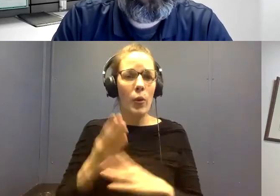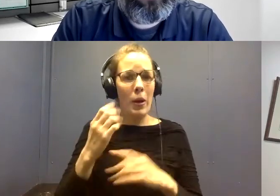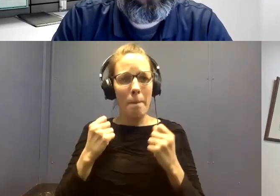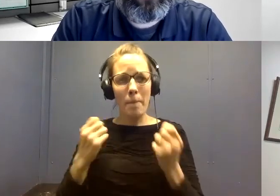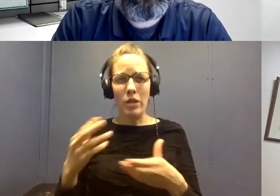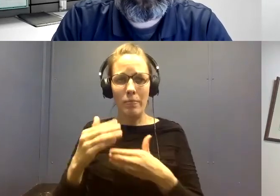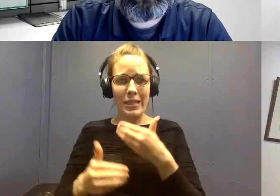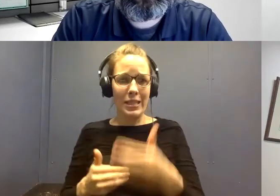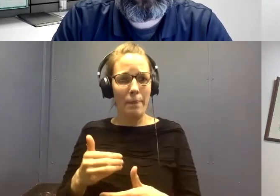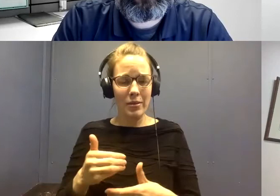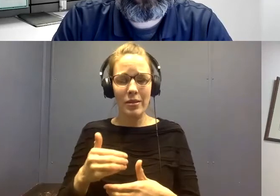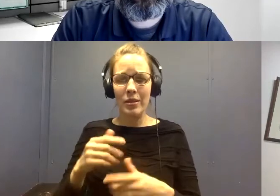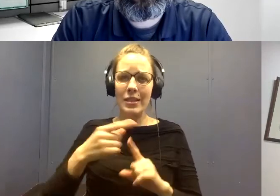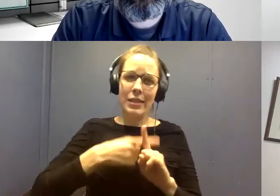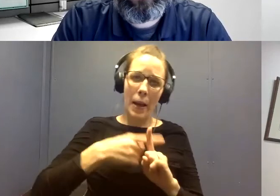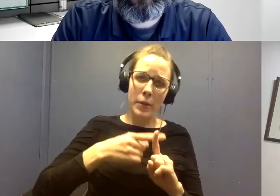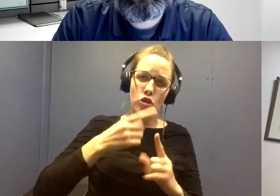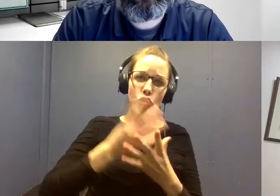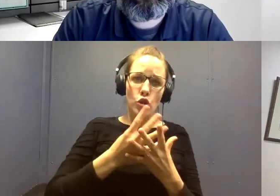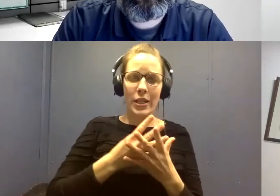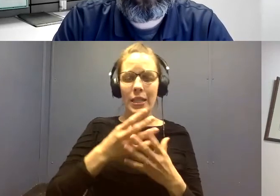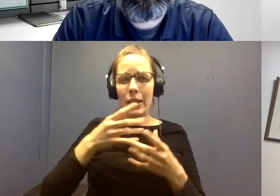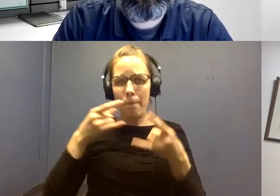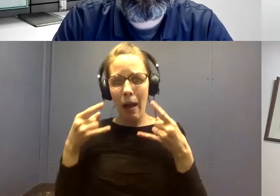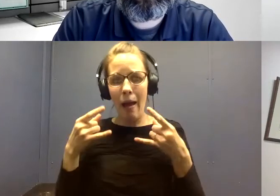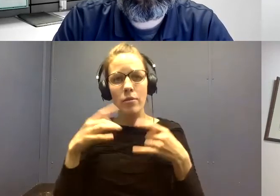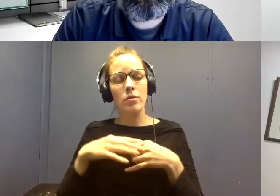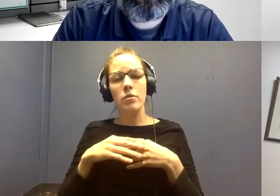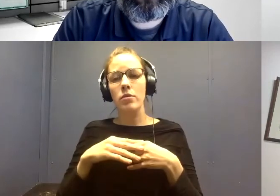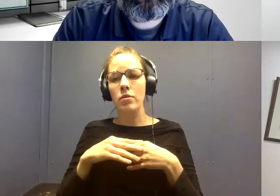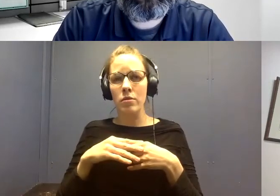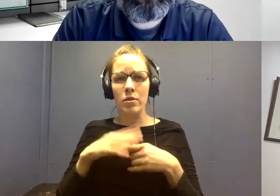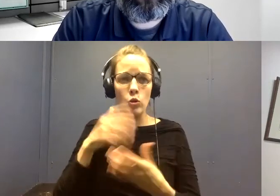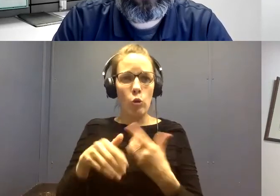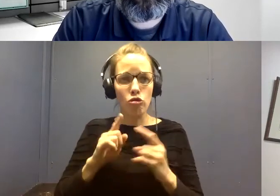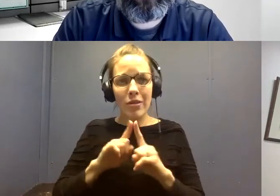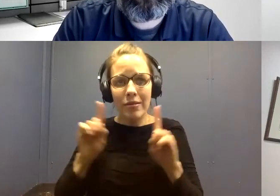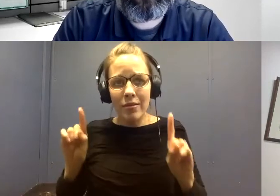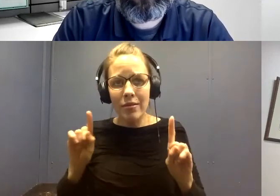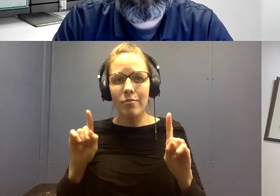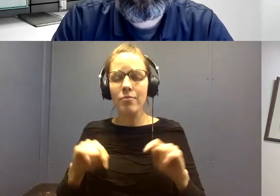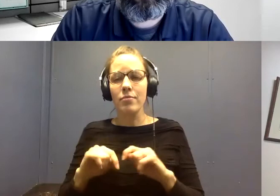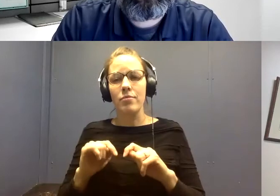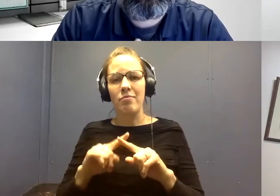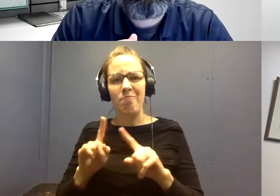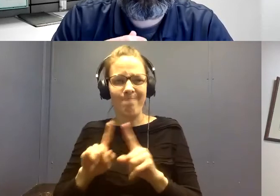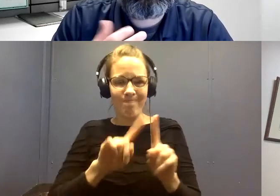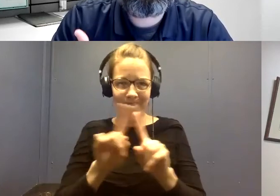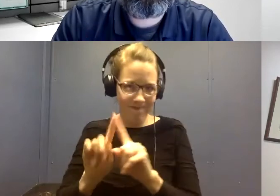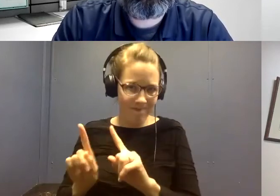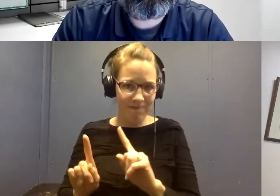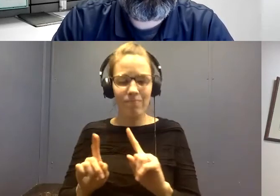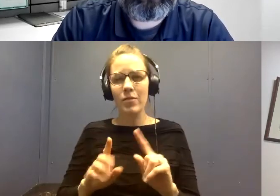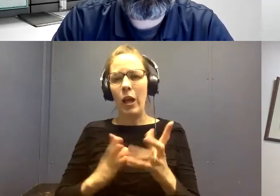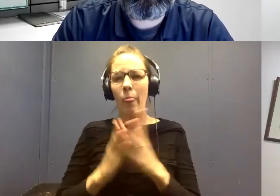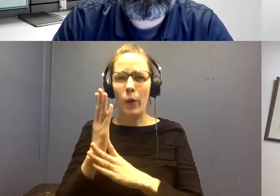steps. Temperature screening, masks, social distancing aspects. Getting through the